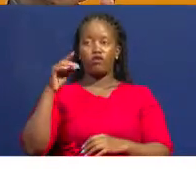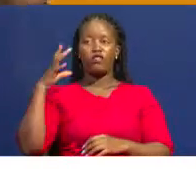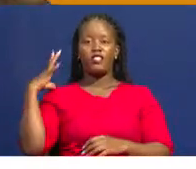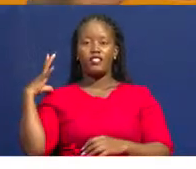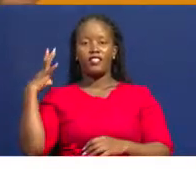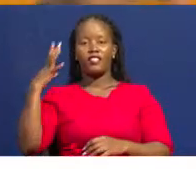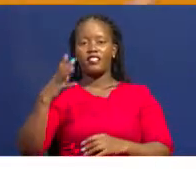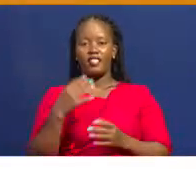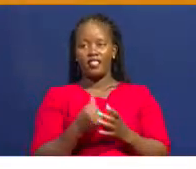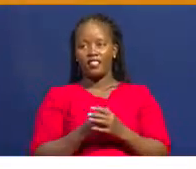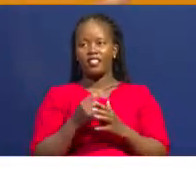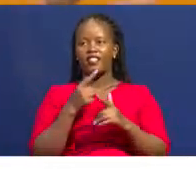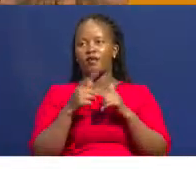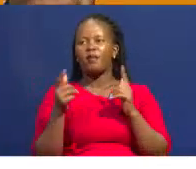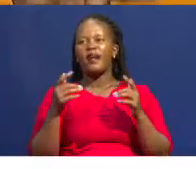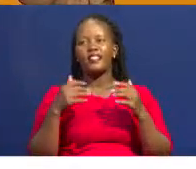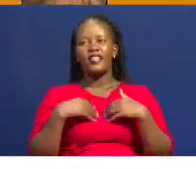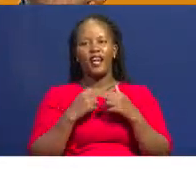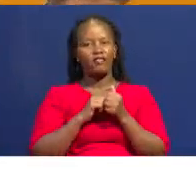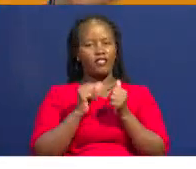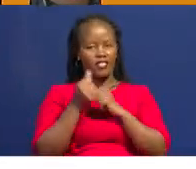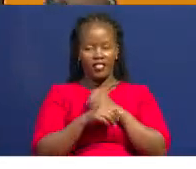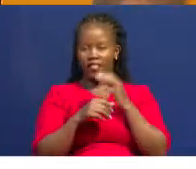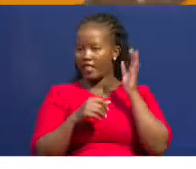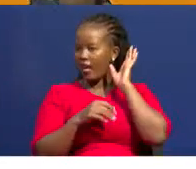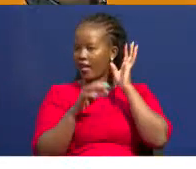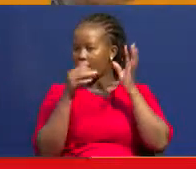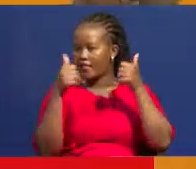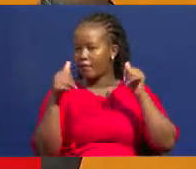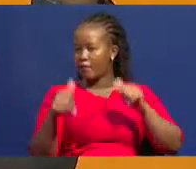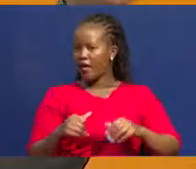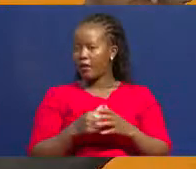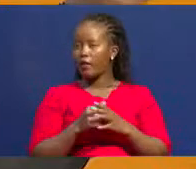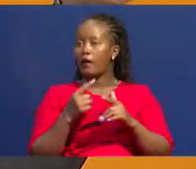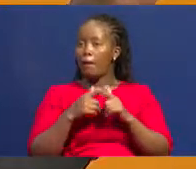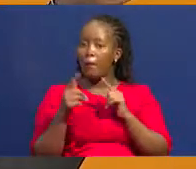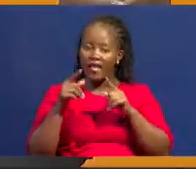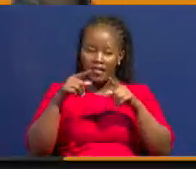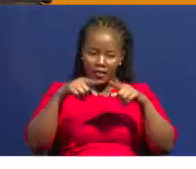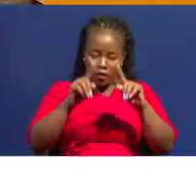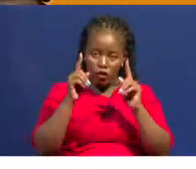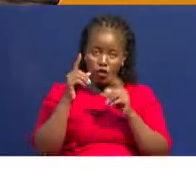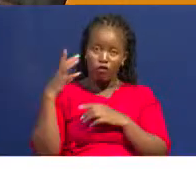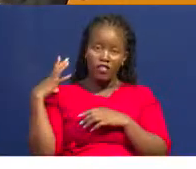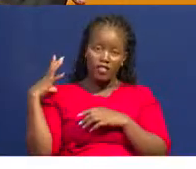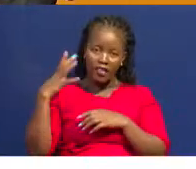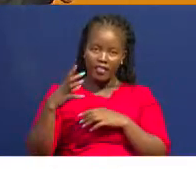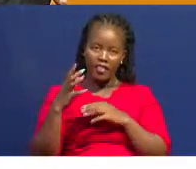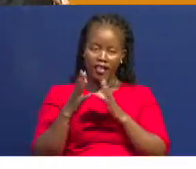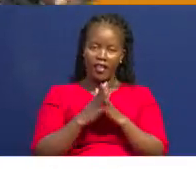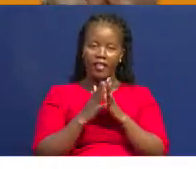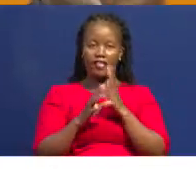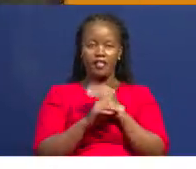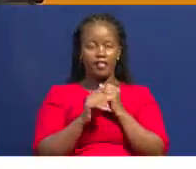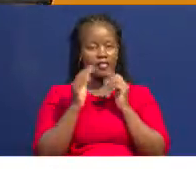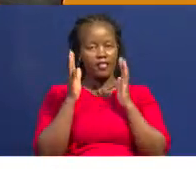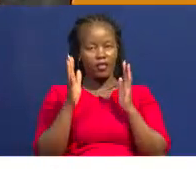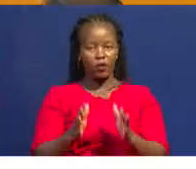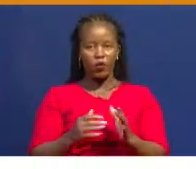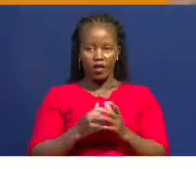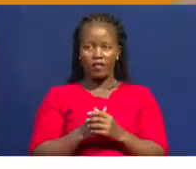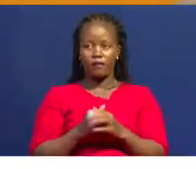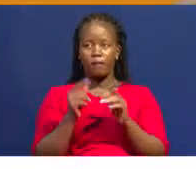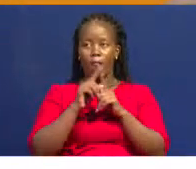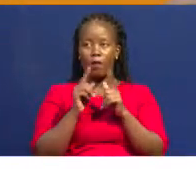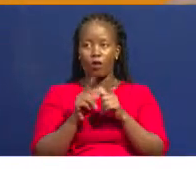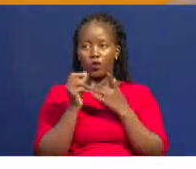think I have not had a change, that there was a change. But he's the chair of the road safety action plan. He's one of the stakeholders. All right. Even in the